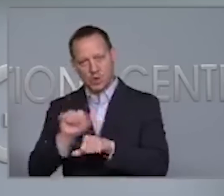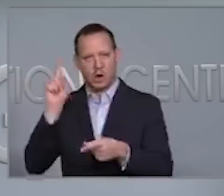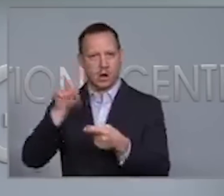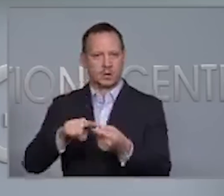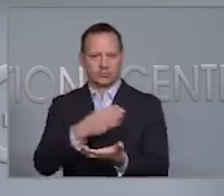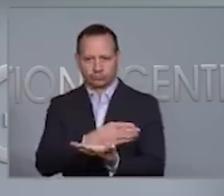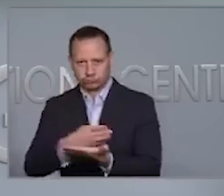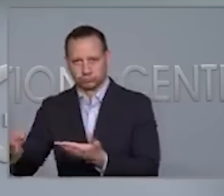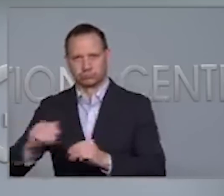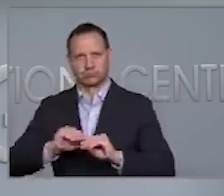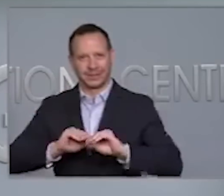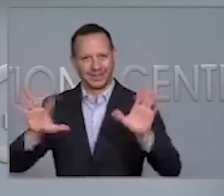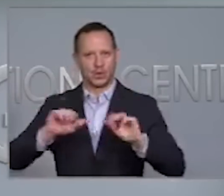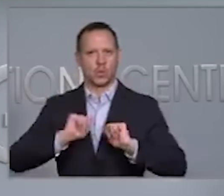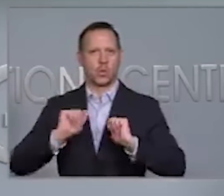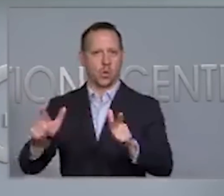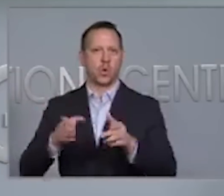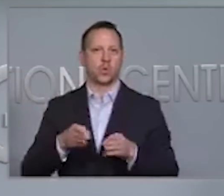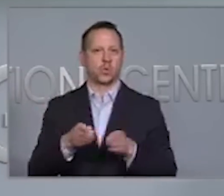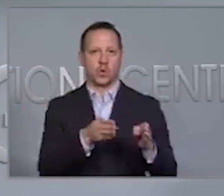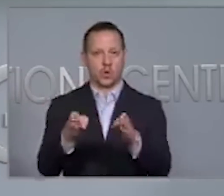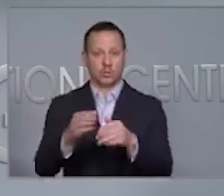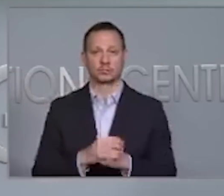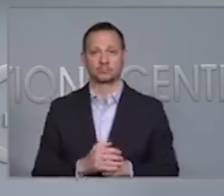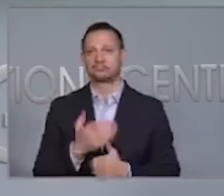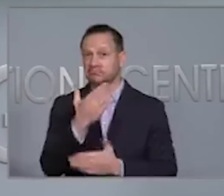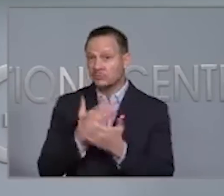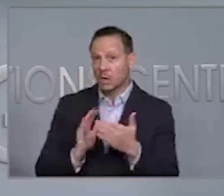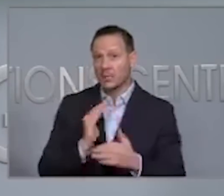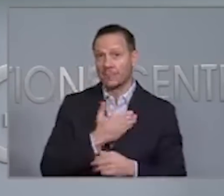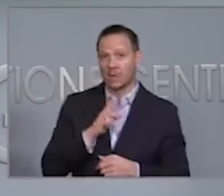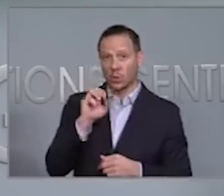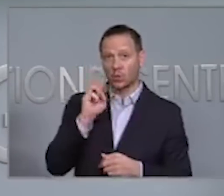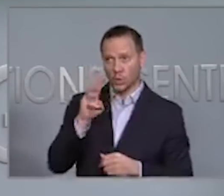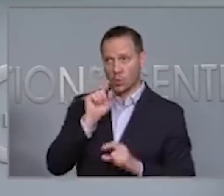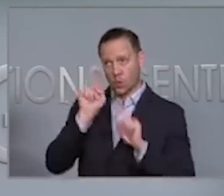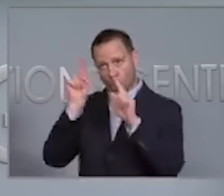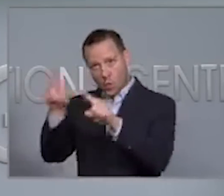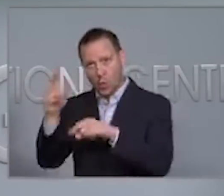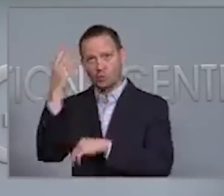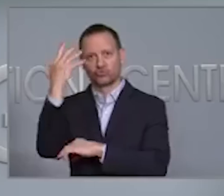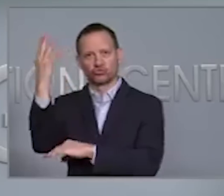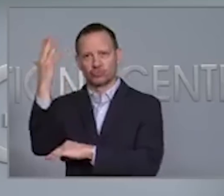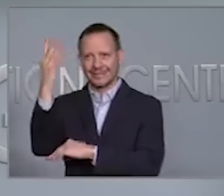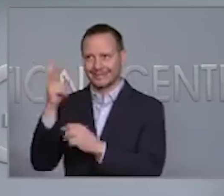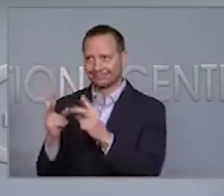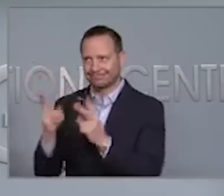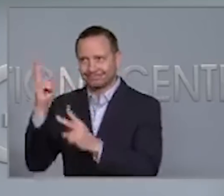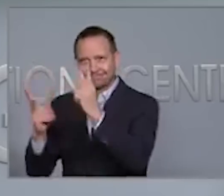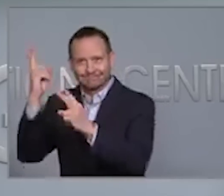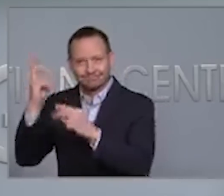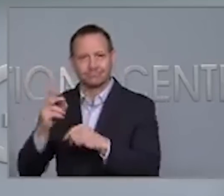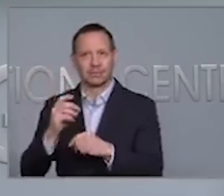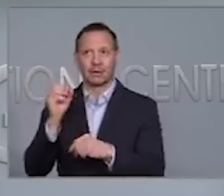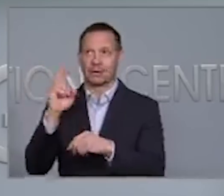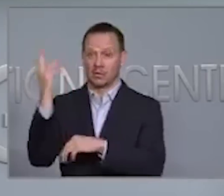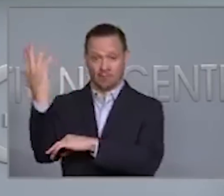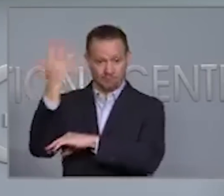who are or will be out cutting and removing fallen trees and debris as necessary from roads,